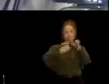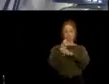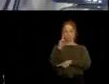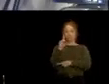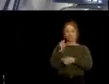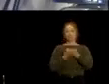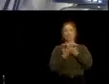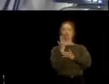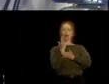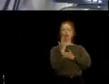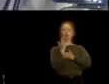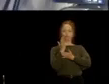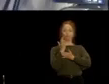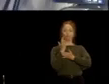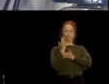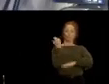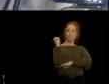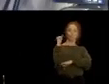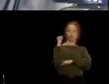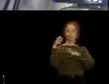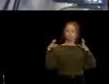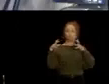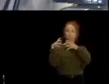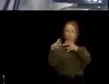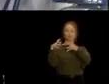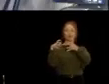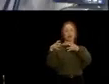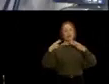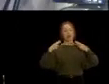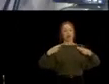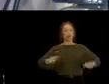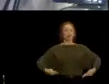a renowned human rights activist, widely